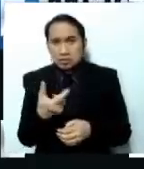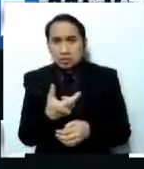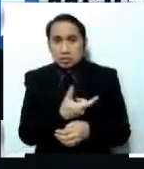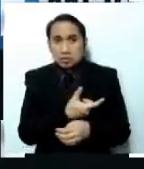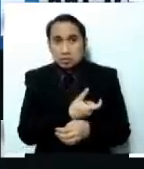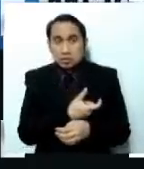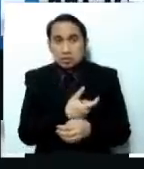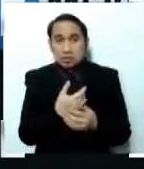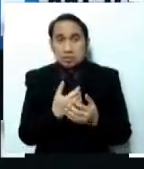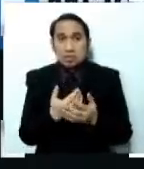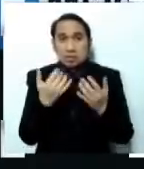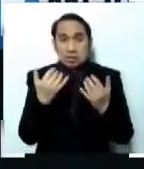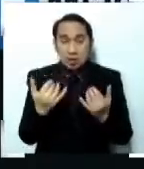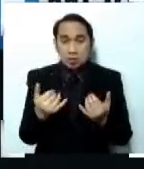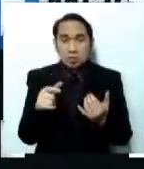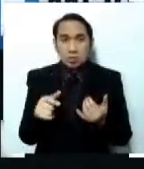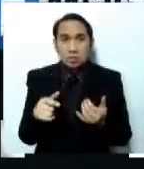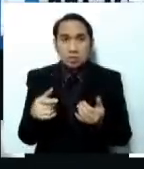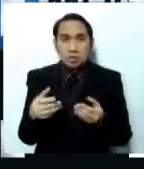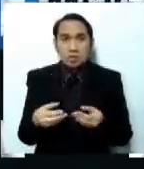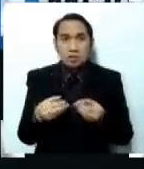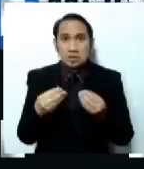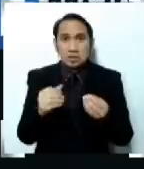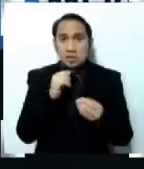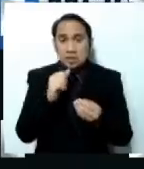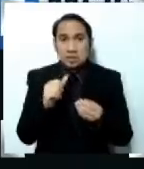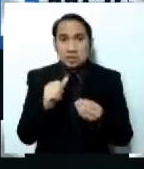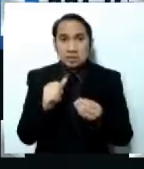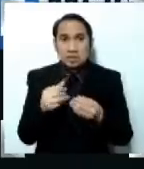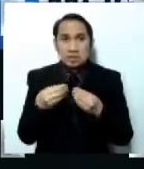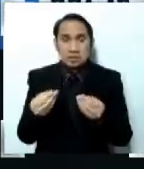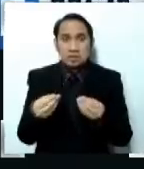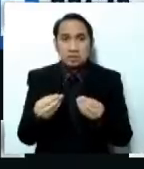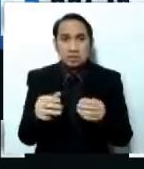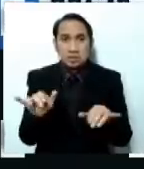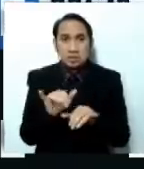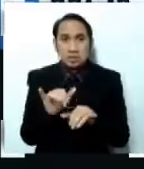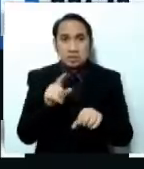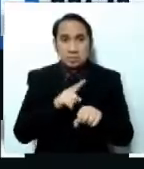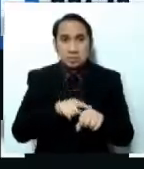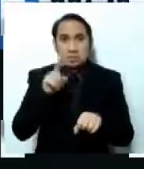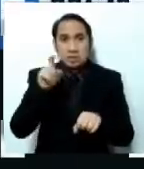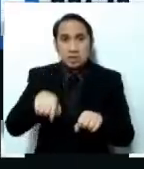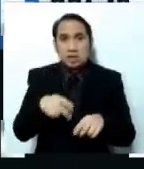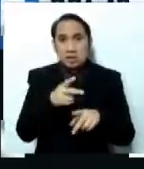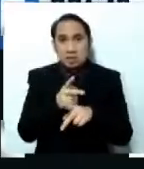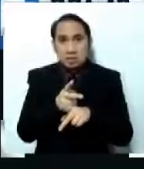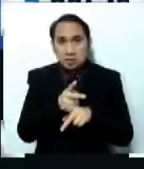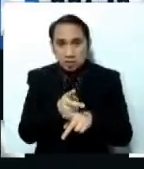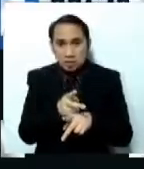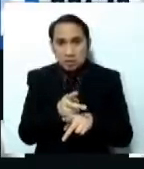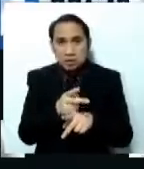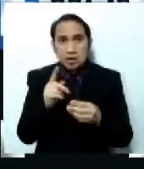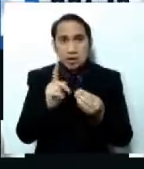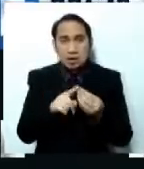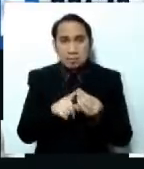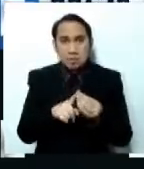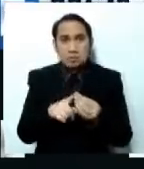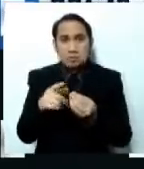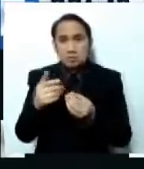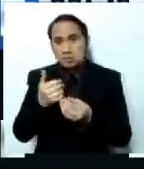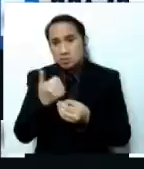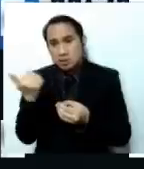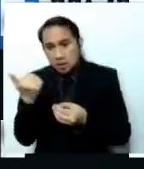tranches and we cannot give everybody at the same time. We also have to take care of the other parts of NCR and the